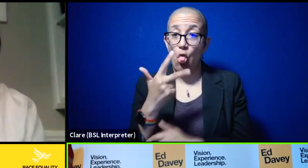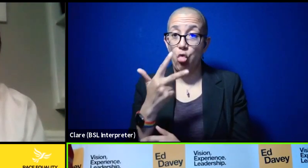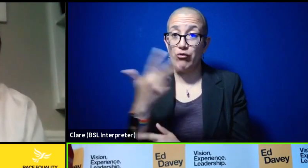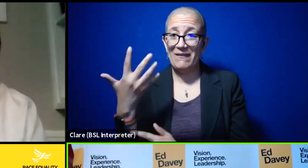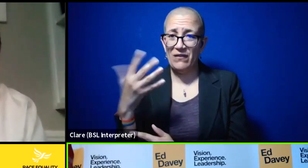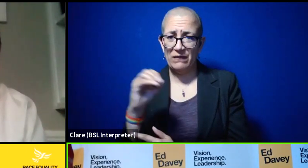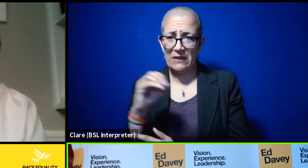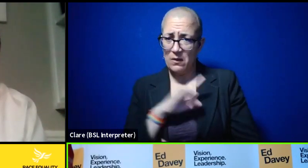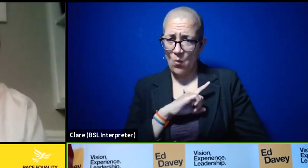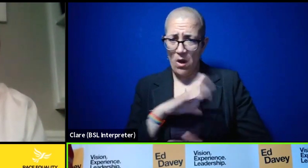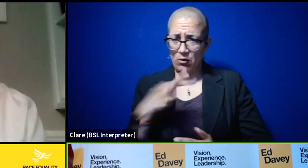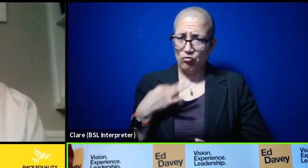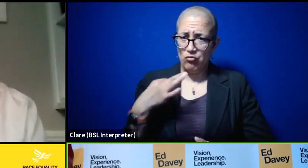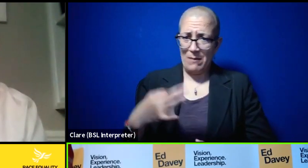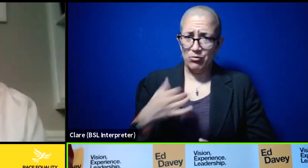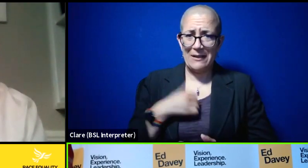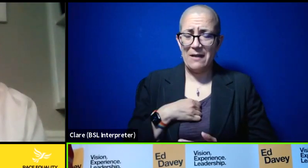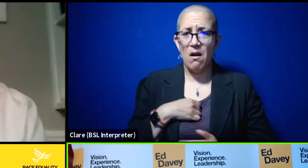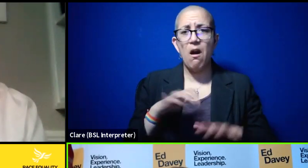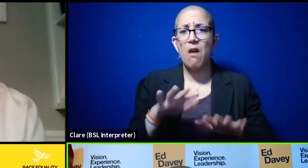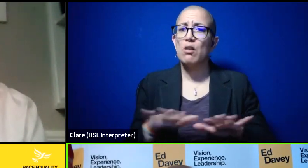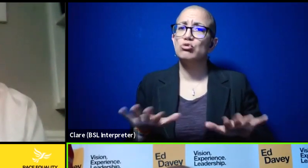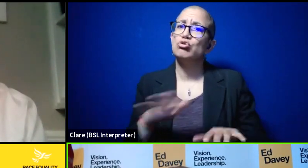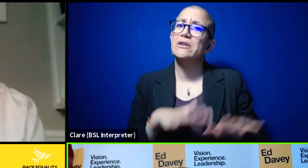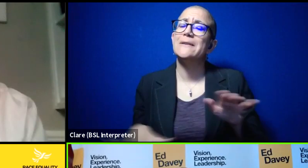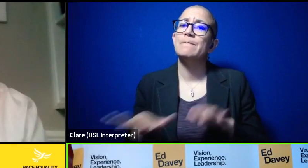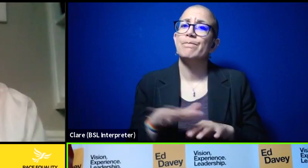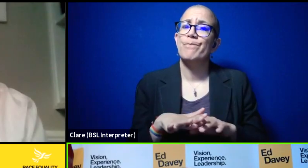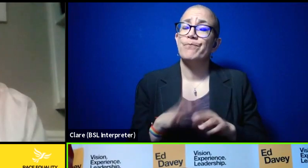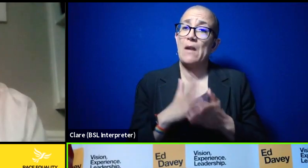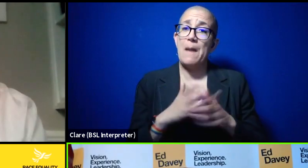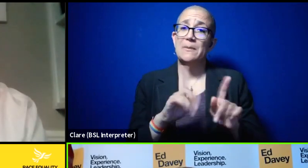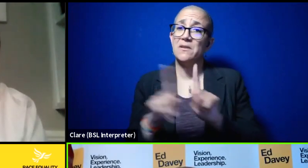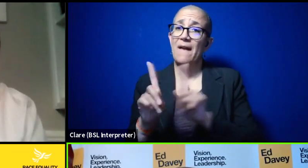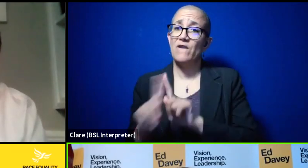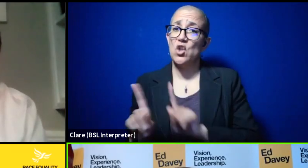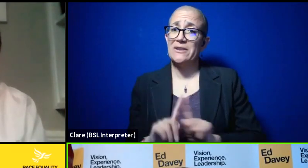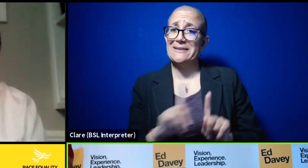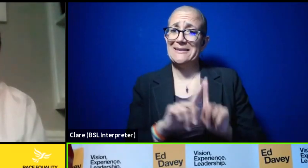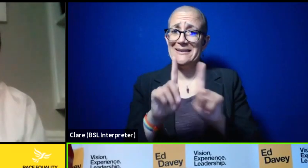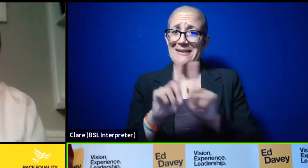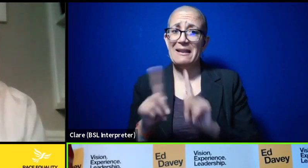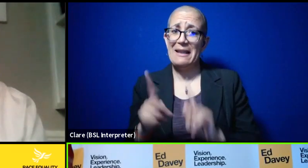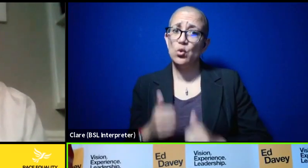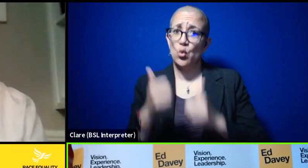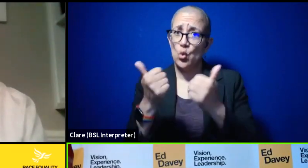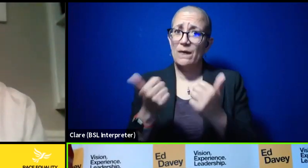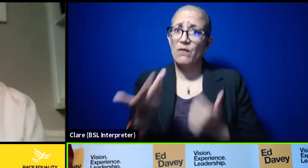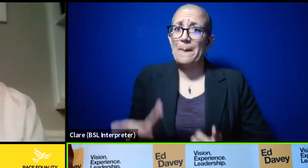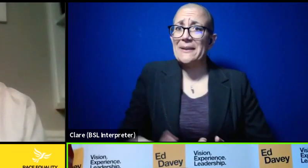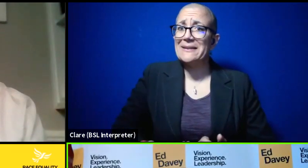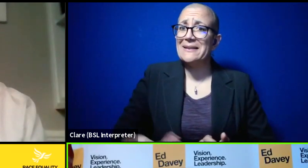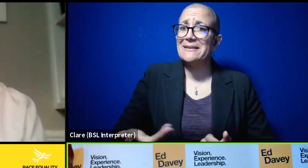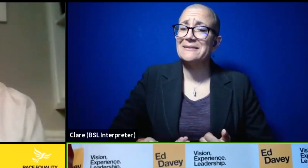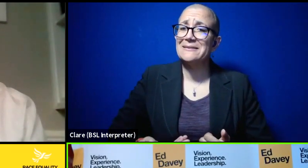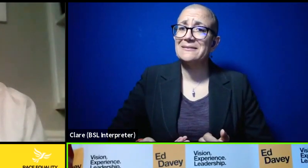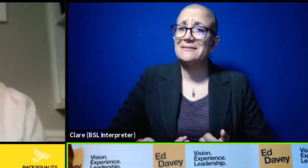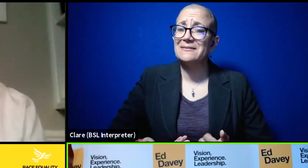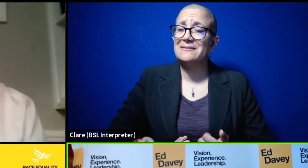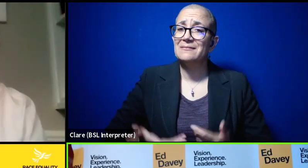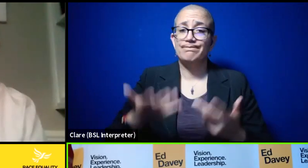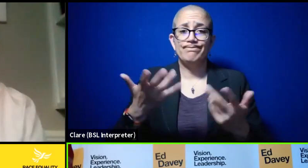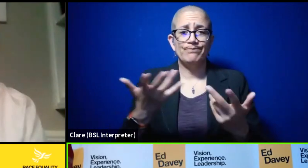country? And there's no doubt that diversity in all its forms is good for business. And so there's